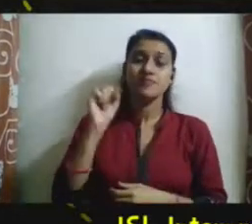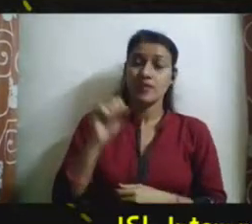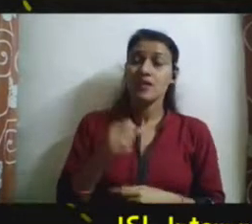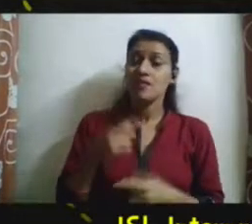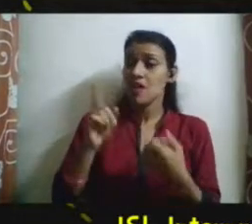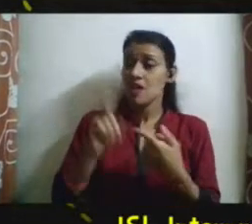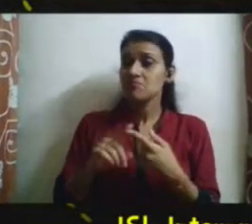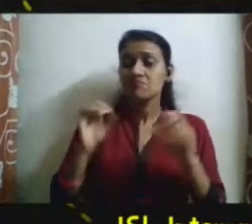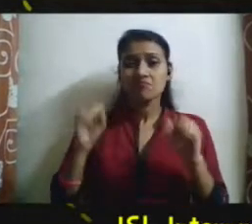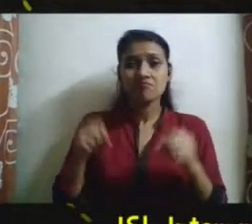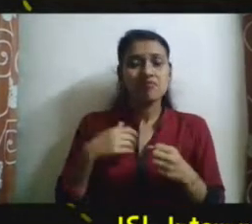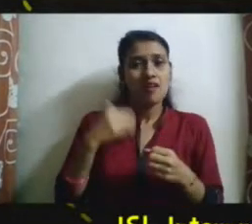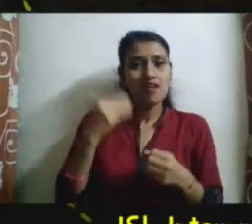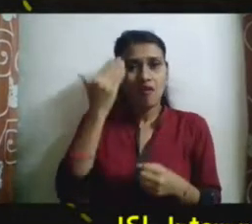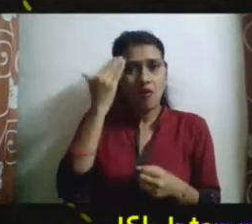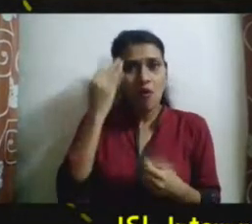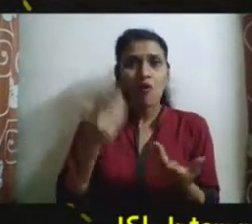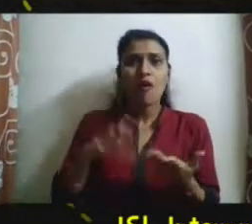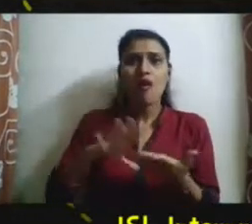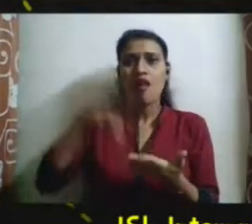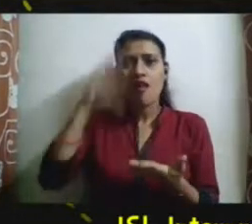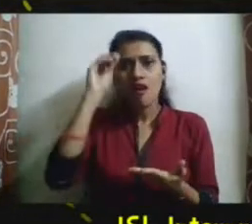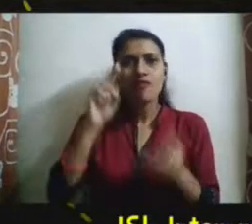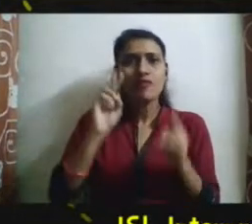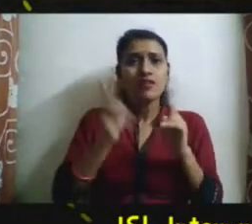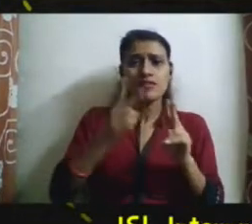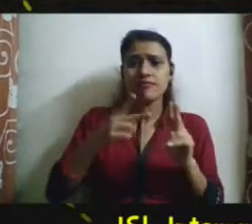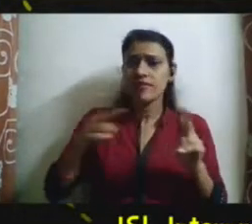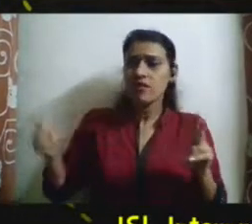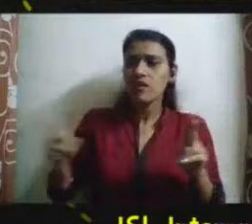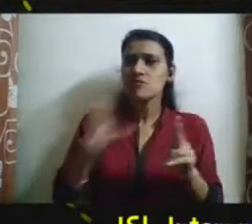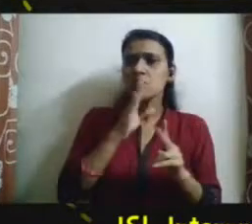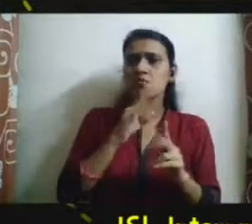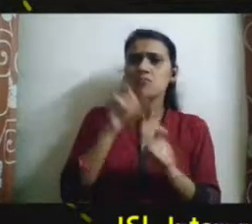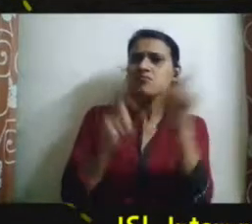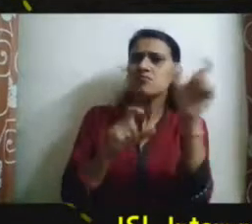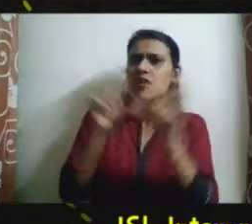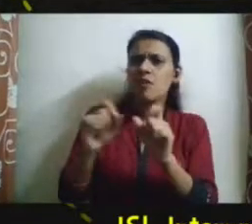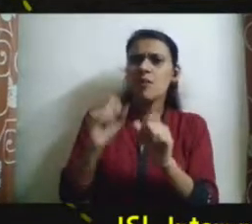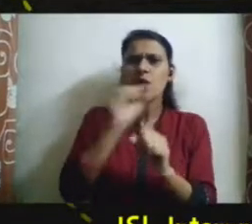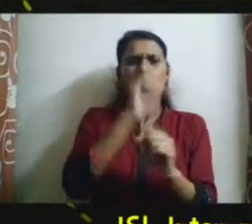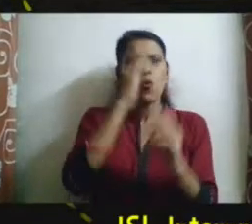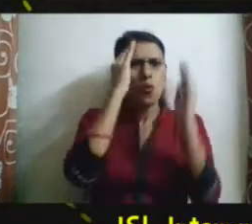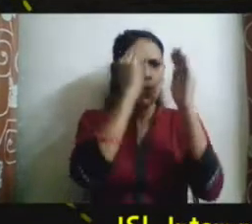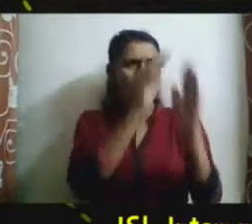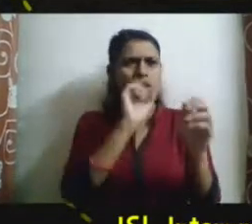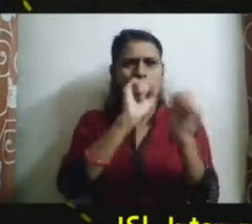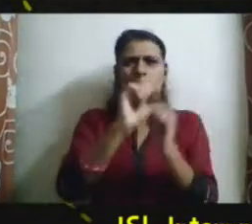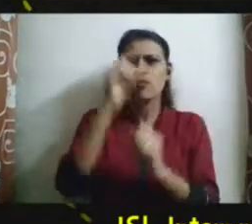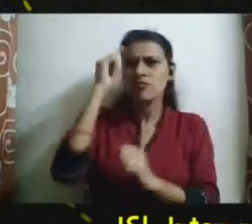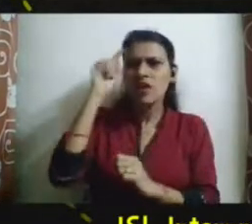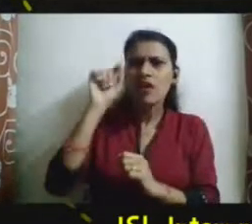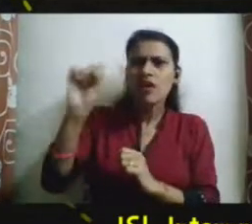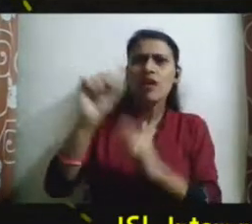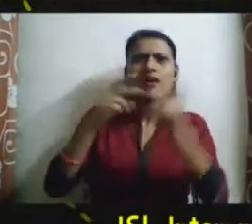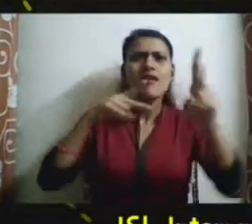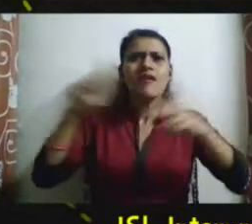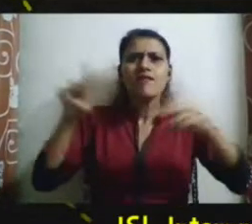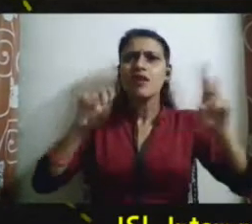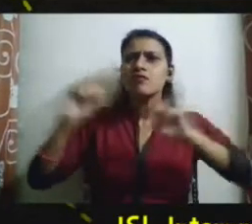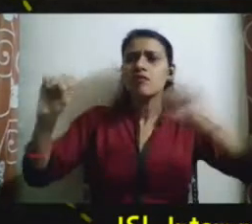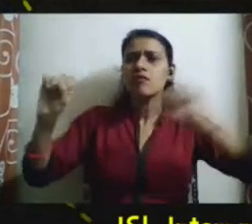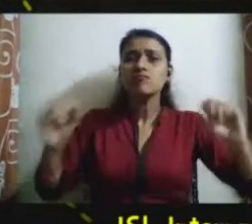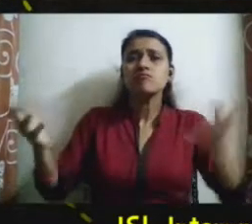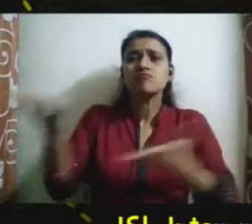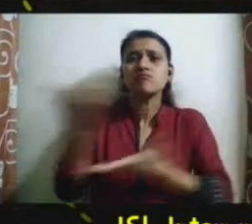is like a rendition of the idea that different disciplines have to speak to each other, different perspectives have to speak to each other, that every single person who